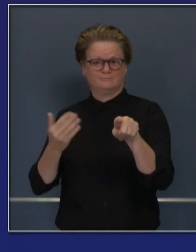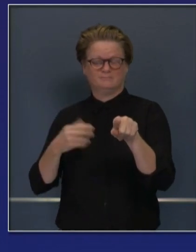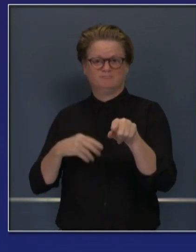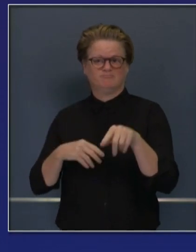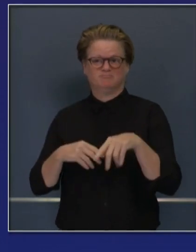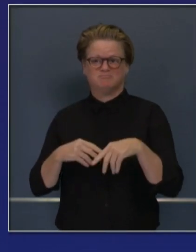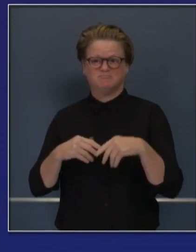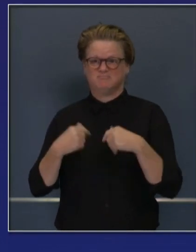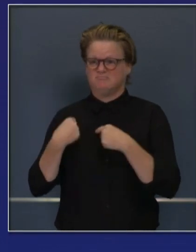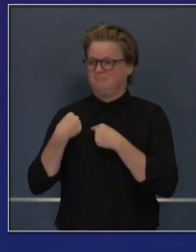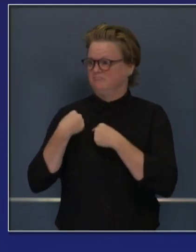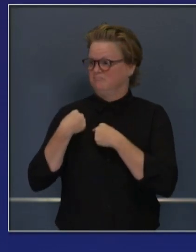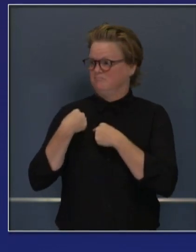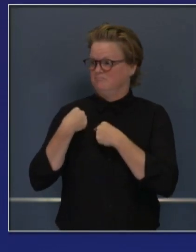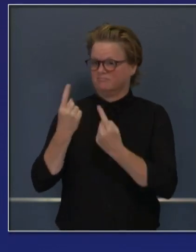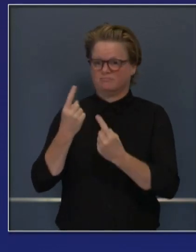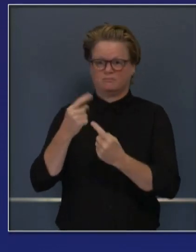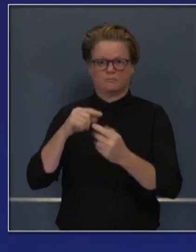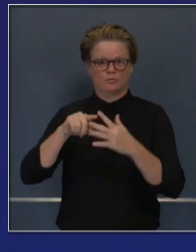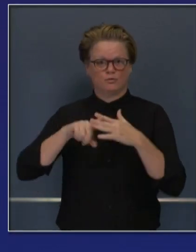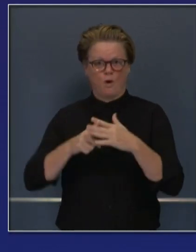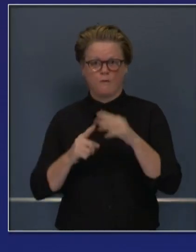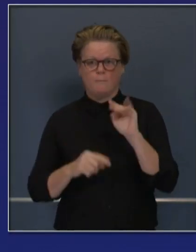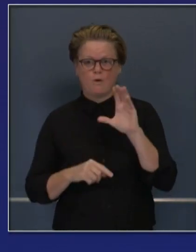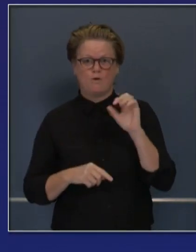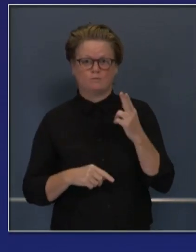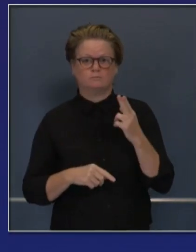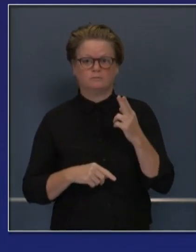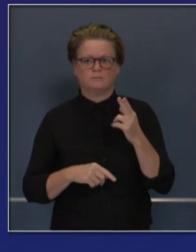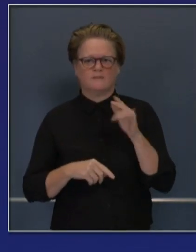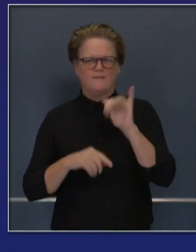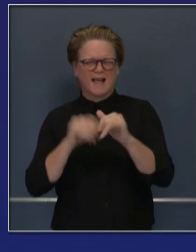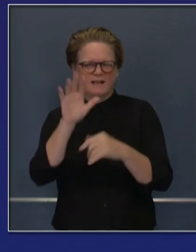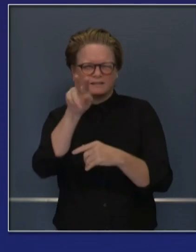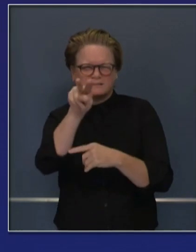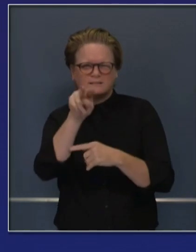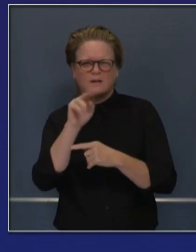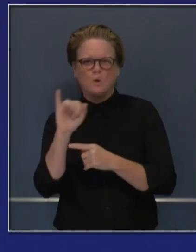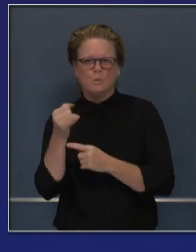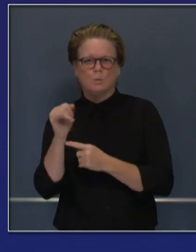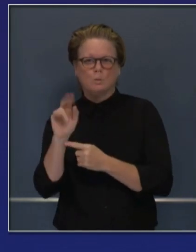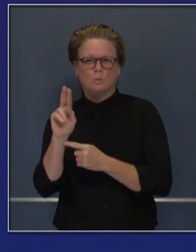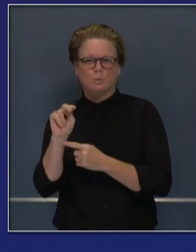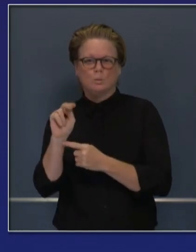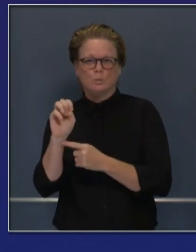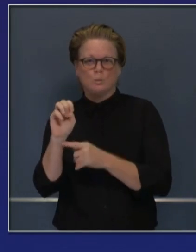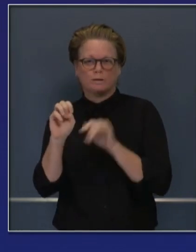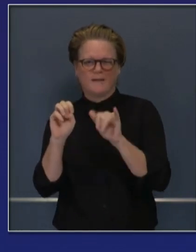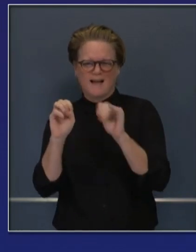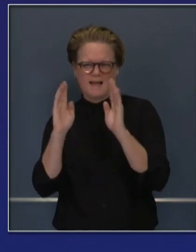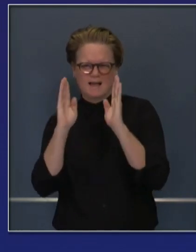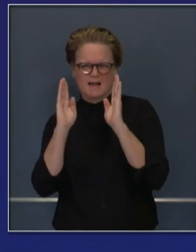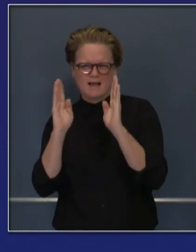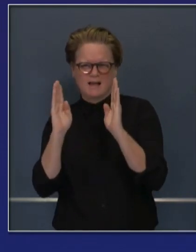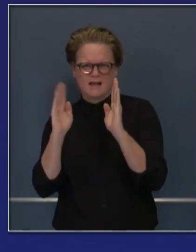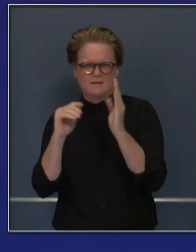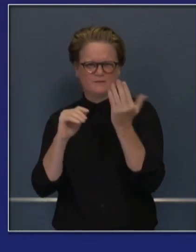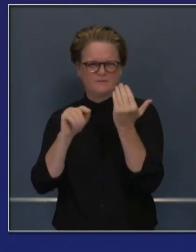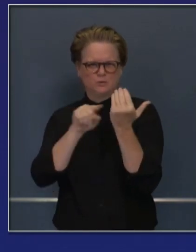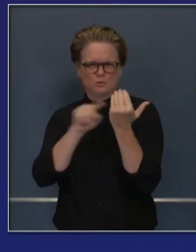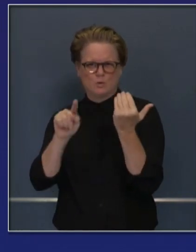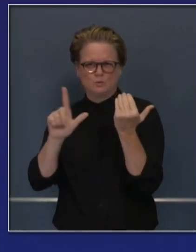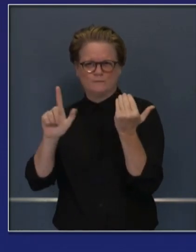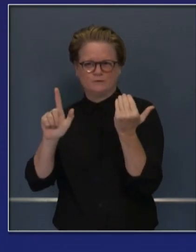of this pandemic, we experienced in June. You see June 15th to June 21st, we saw a 1 week increase